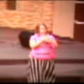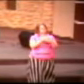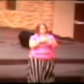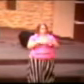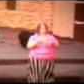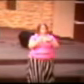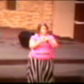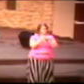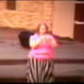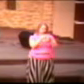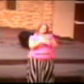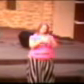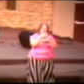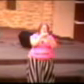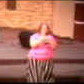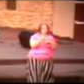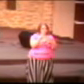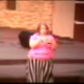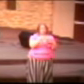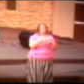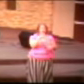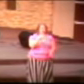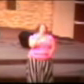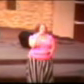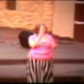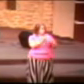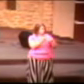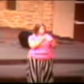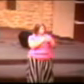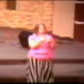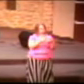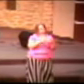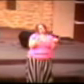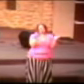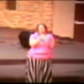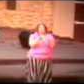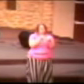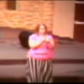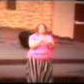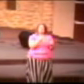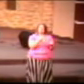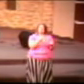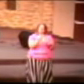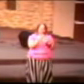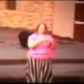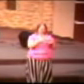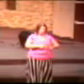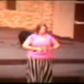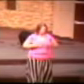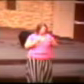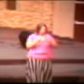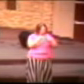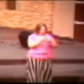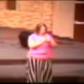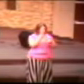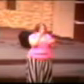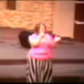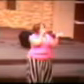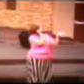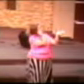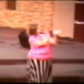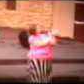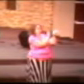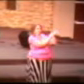together. Some of you call it home team. Some of you call it small groups. I'm going to call it life group. The reason is because of this definition.